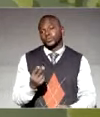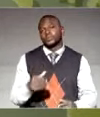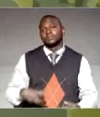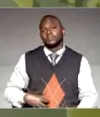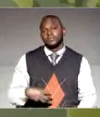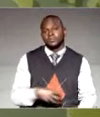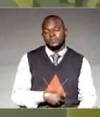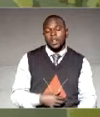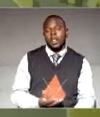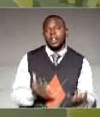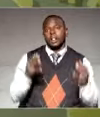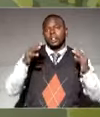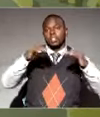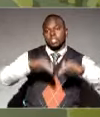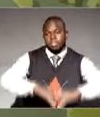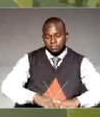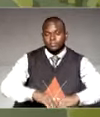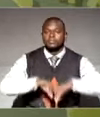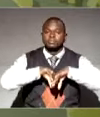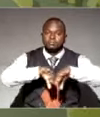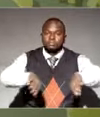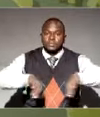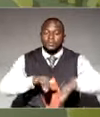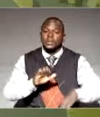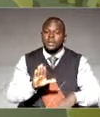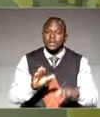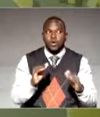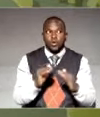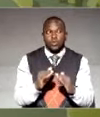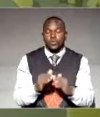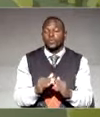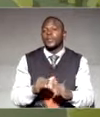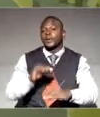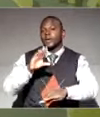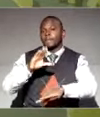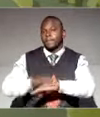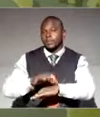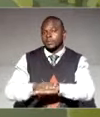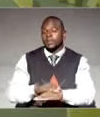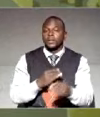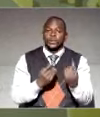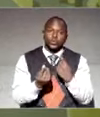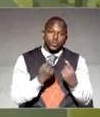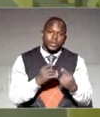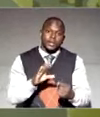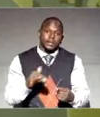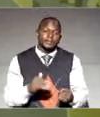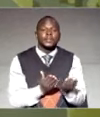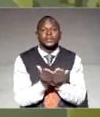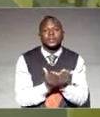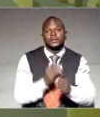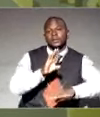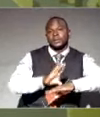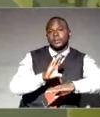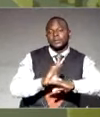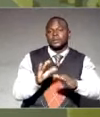two-year-olds who drowned in a swimming pool at his home in Mukono. While speaking to mourners after a funeral service for the